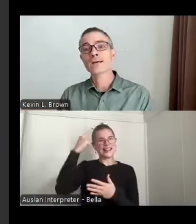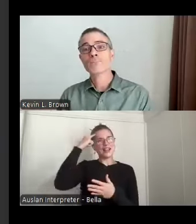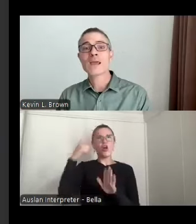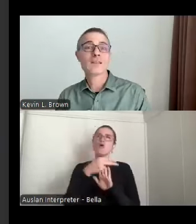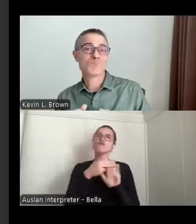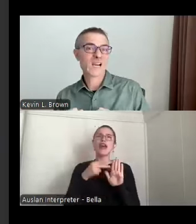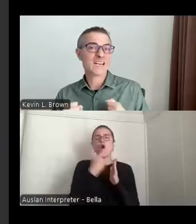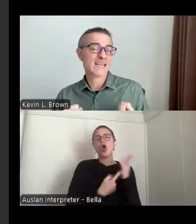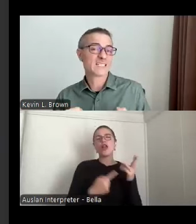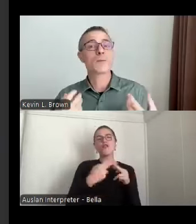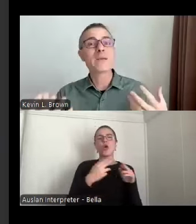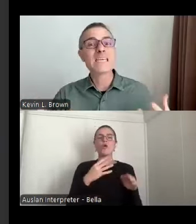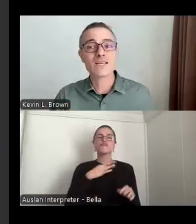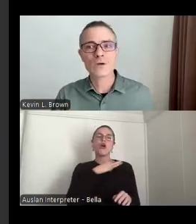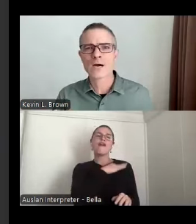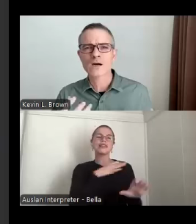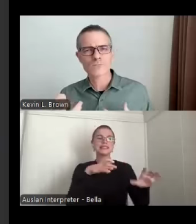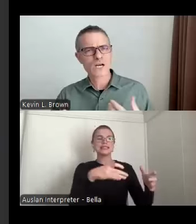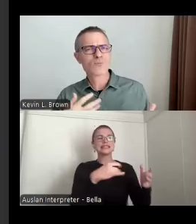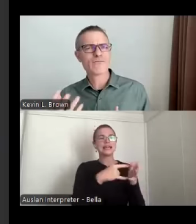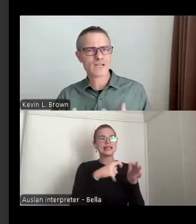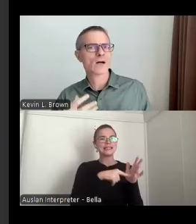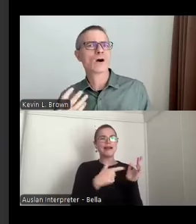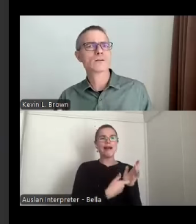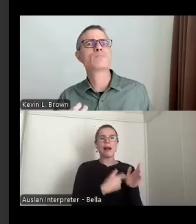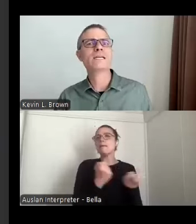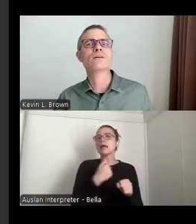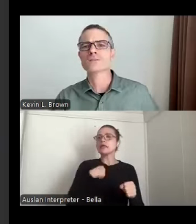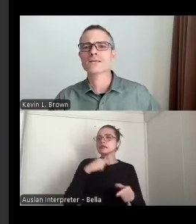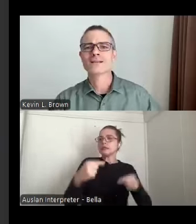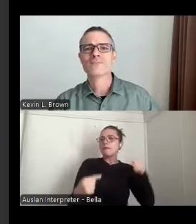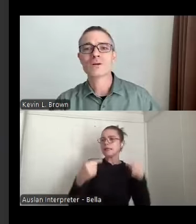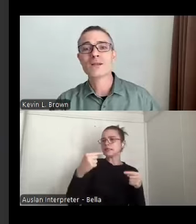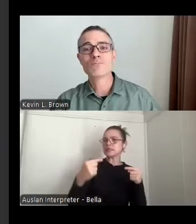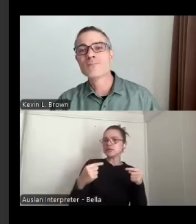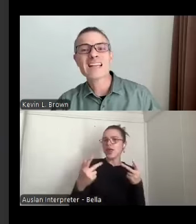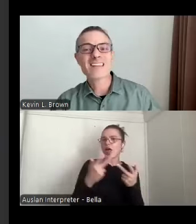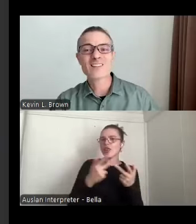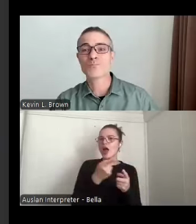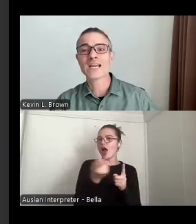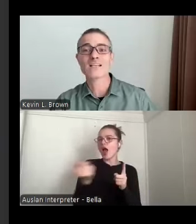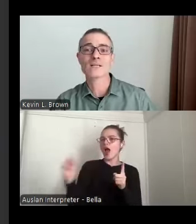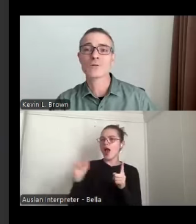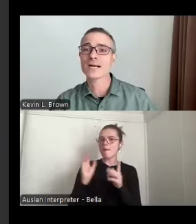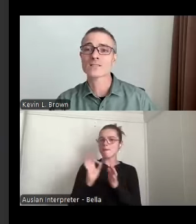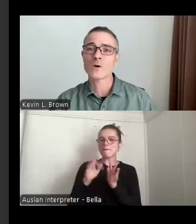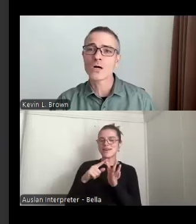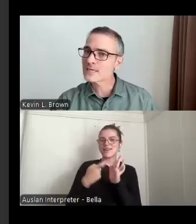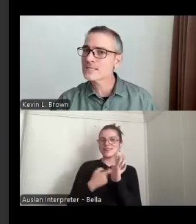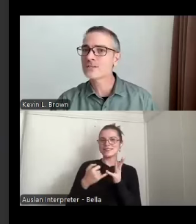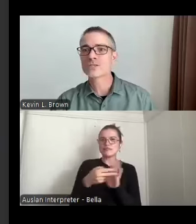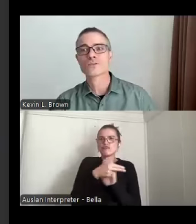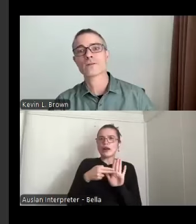thing. Maybe that brand makes us compete with our nonprofit and arts peers. People might think that brand doesn't apply to